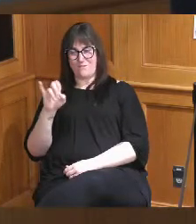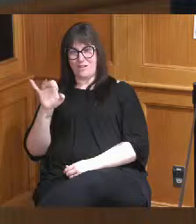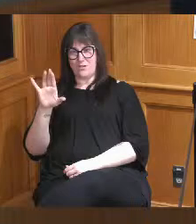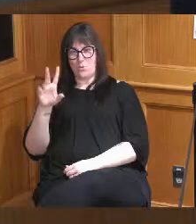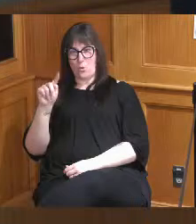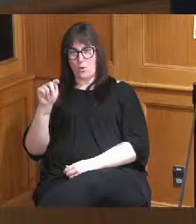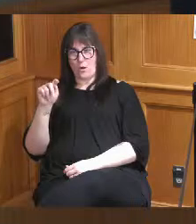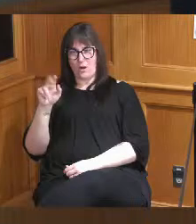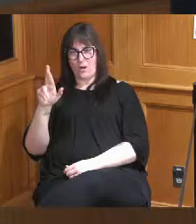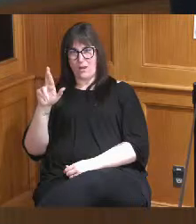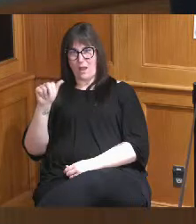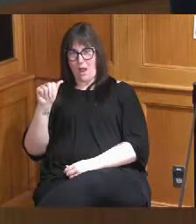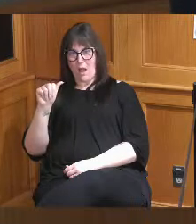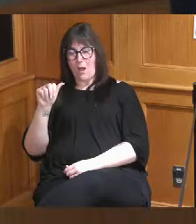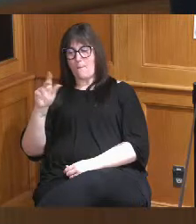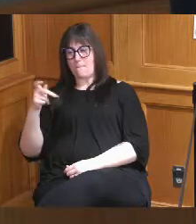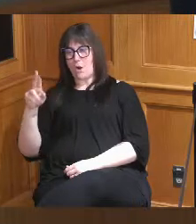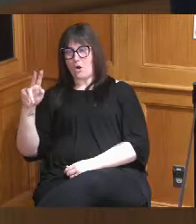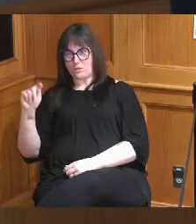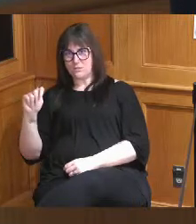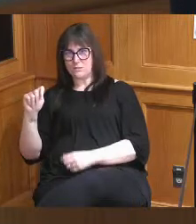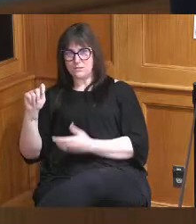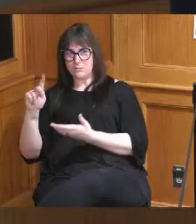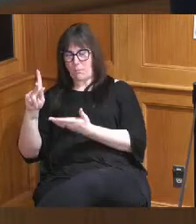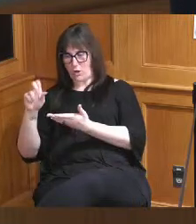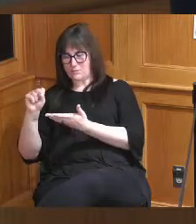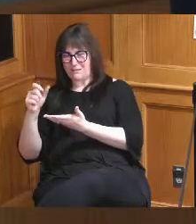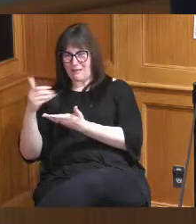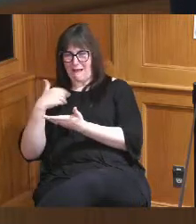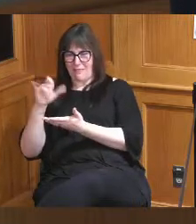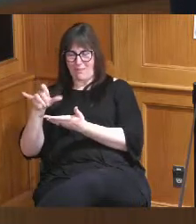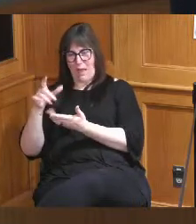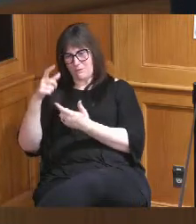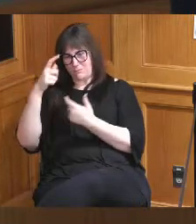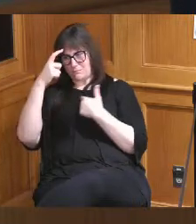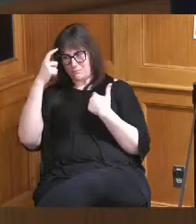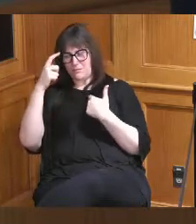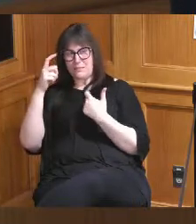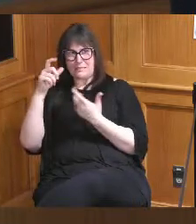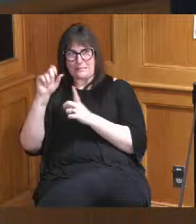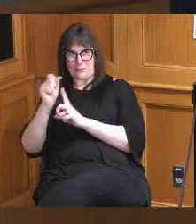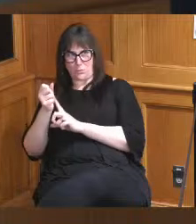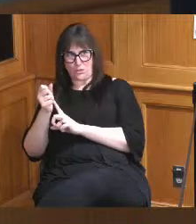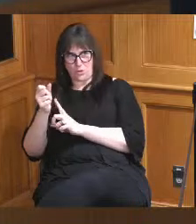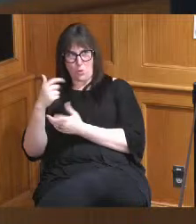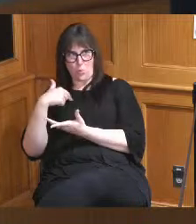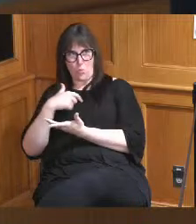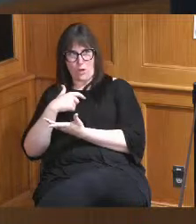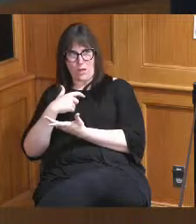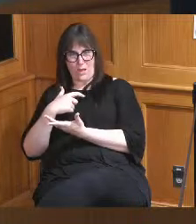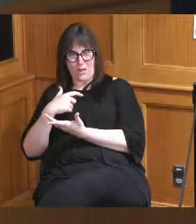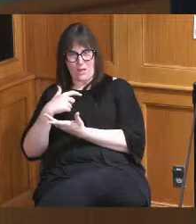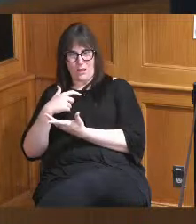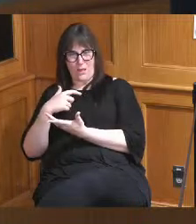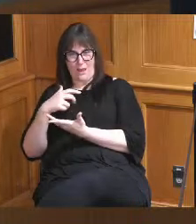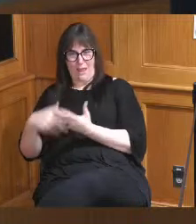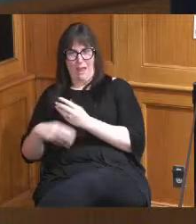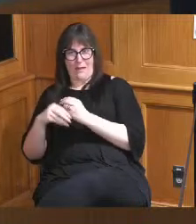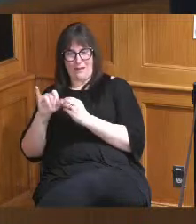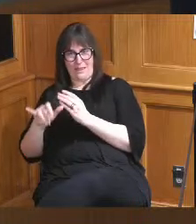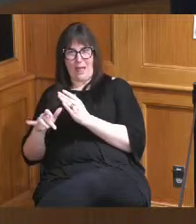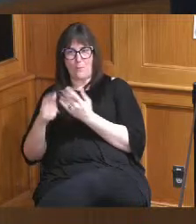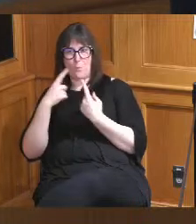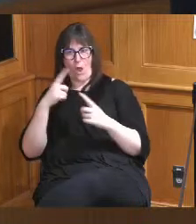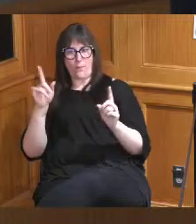racism as a public health crisis, and the disparity study was, we added that into that proclamation. So